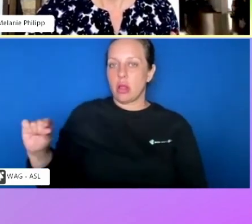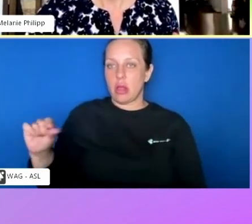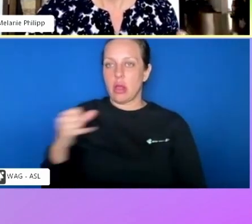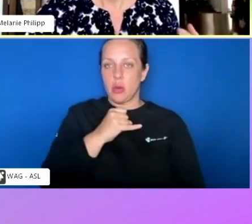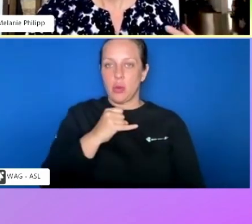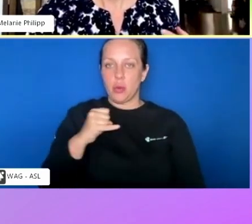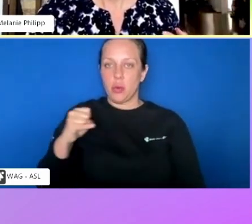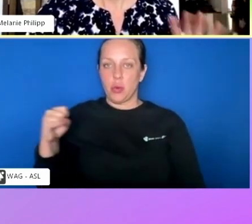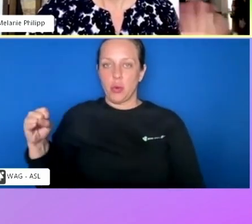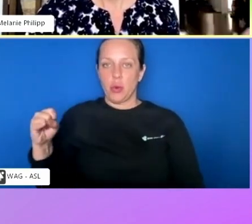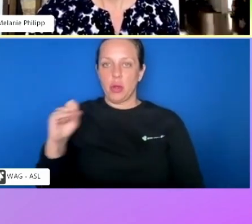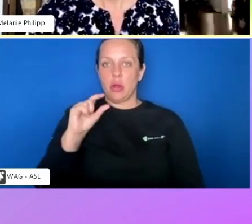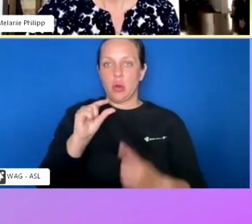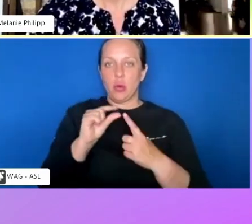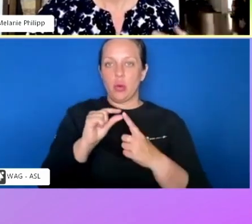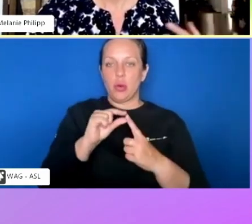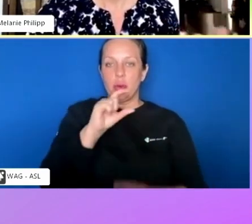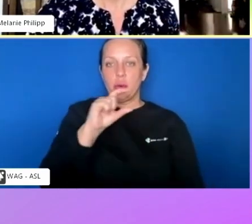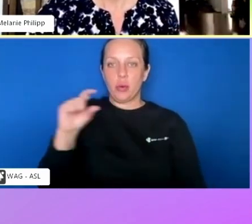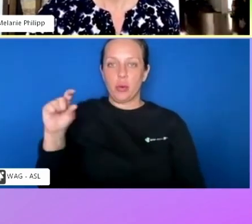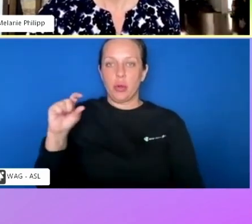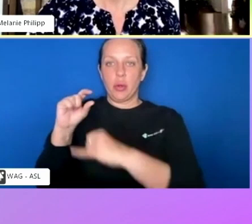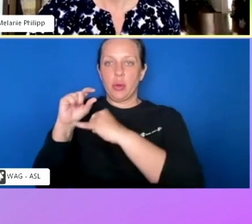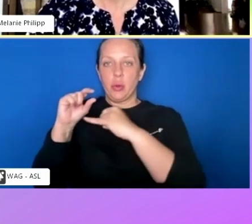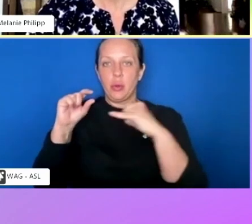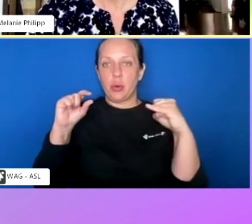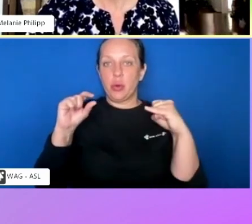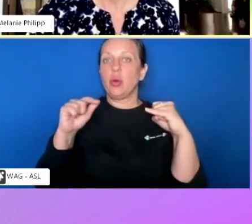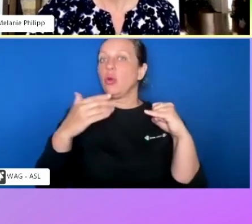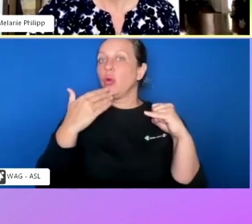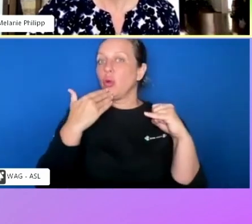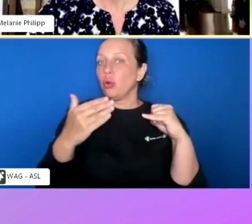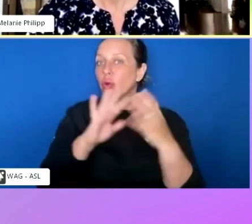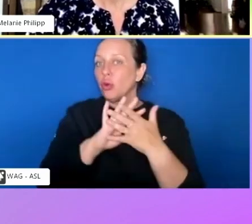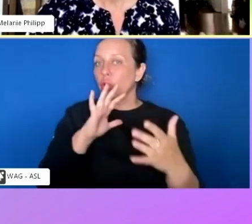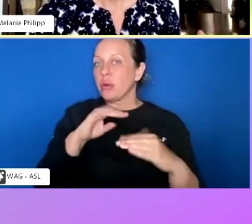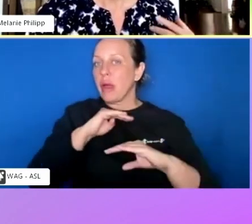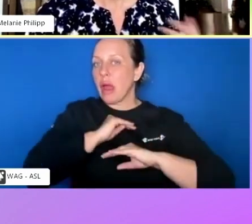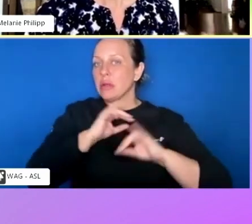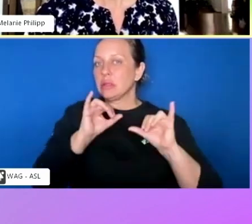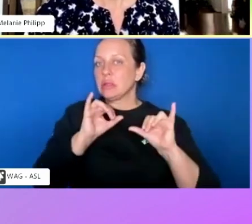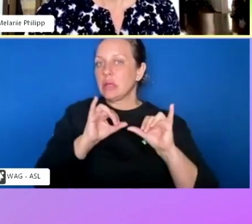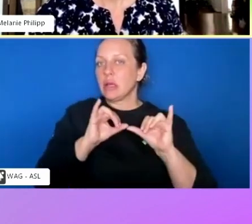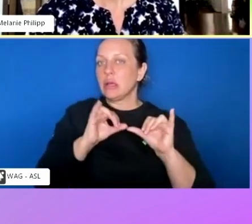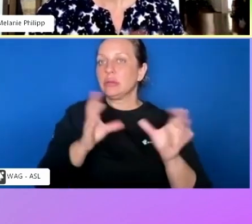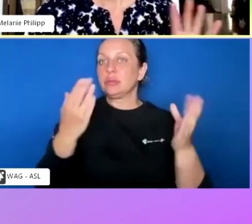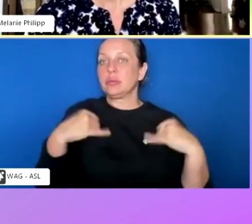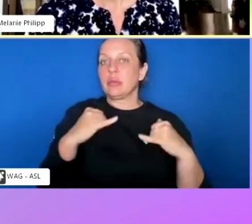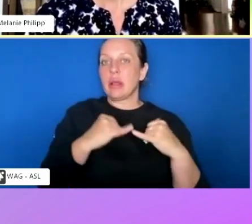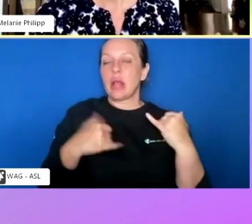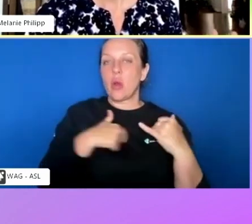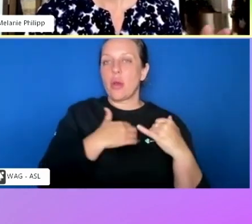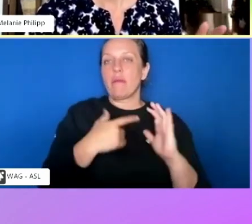the text. Again, good contrast and adequate size for the indicator. And lastly, we have